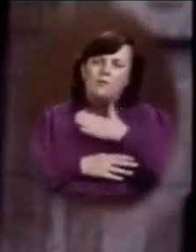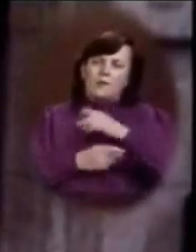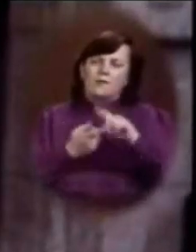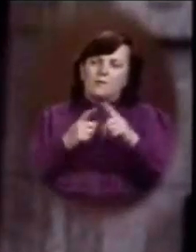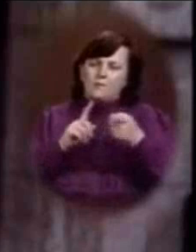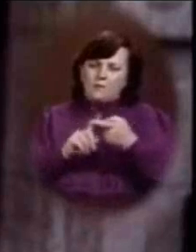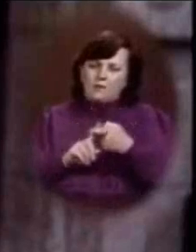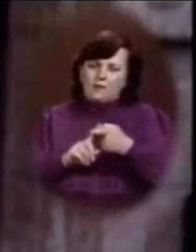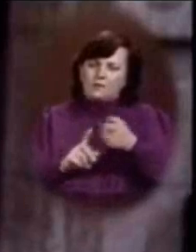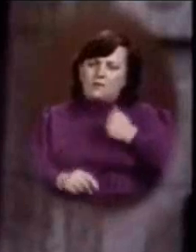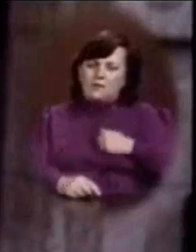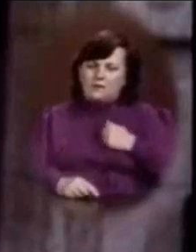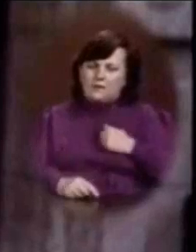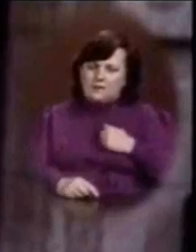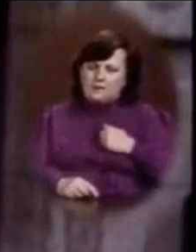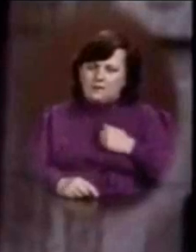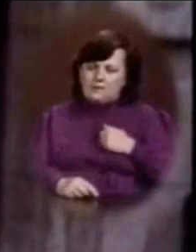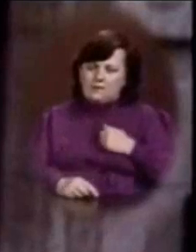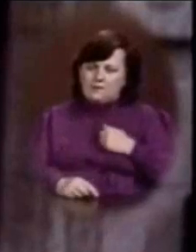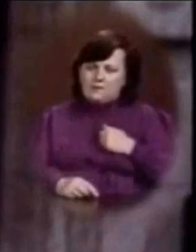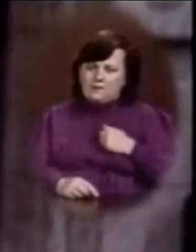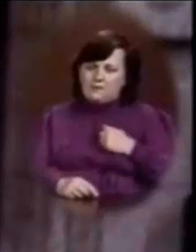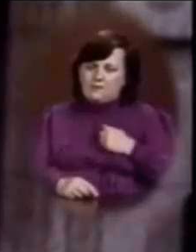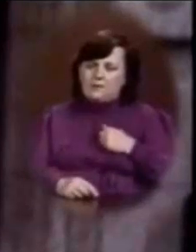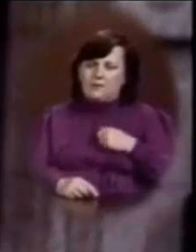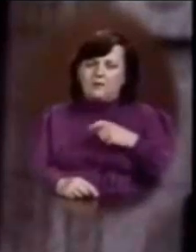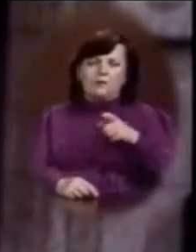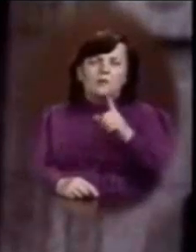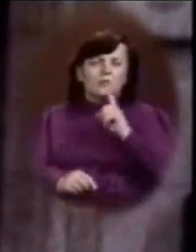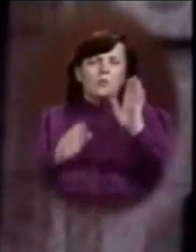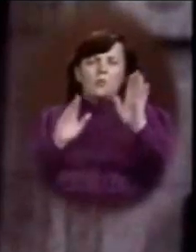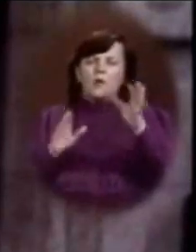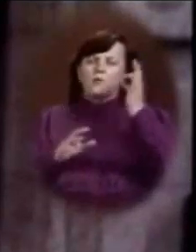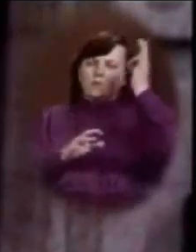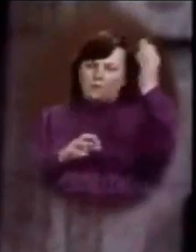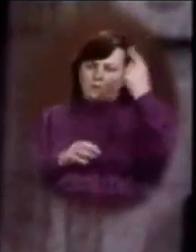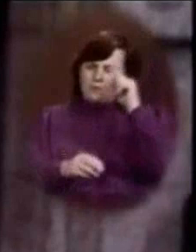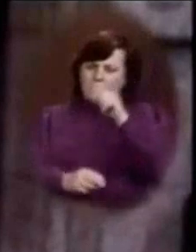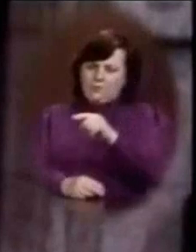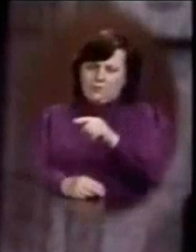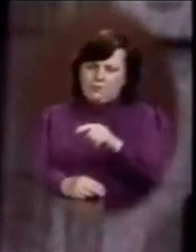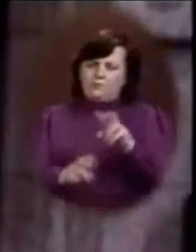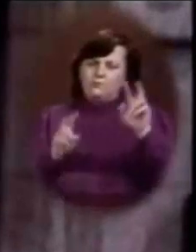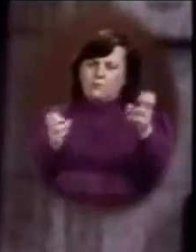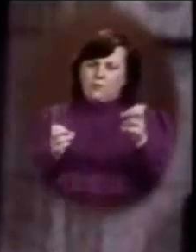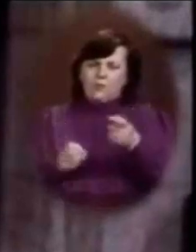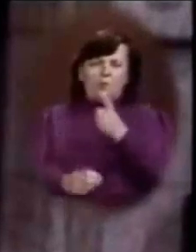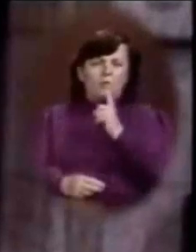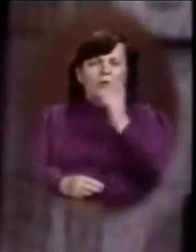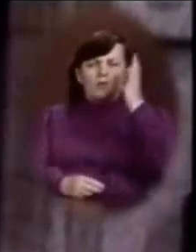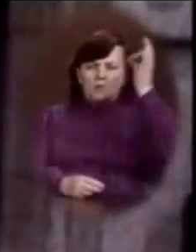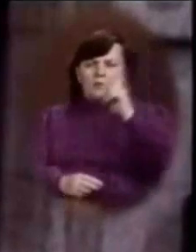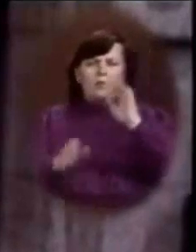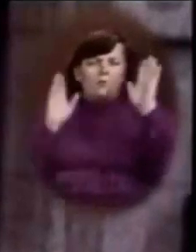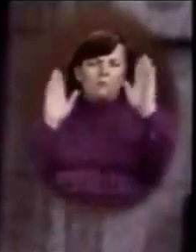avenir splendide. Farewell, my Canadian friends. A marvelous future awaits you. Indeed, a splendid future that awaits